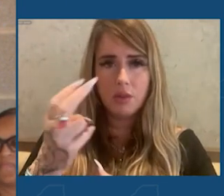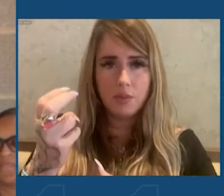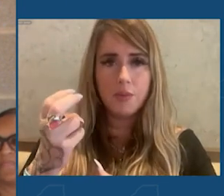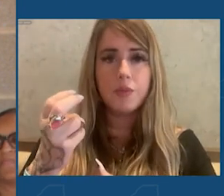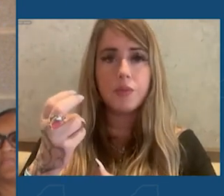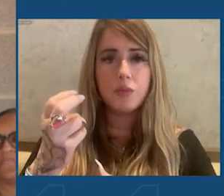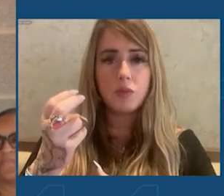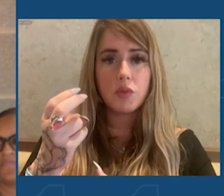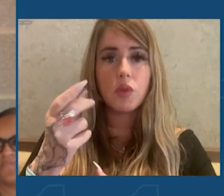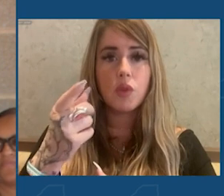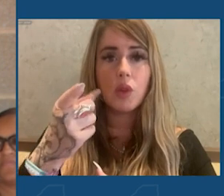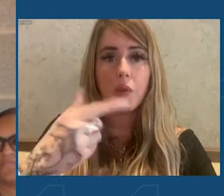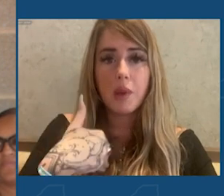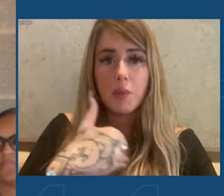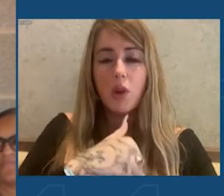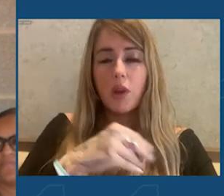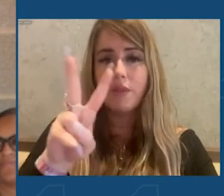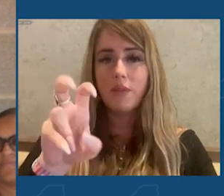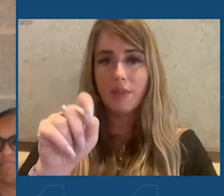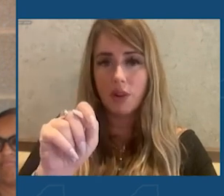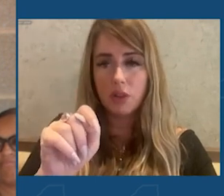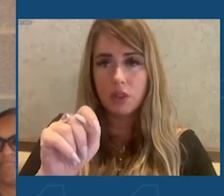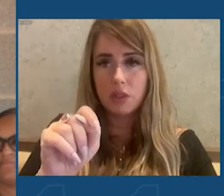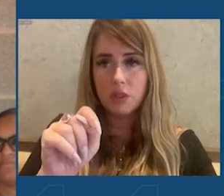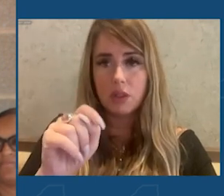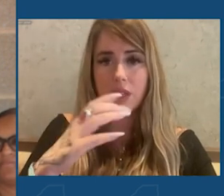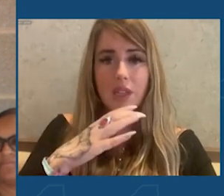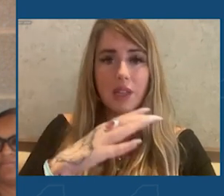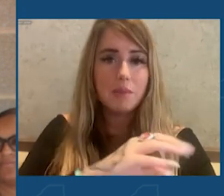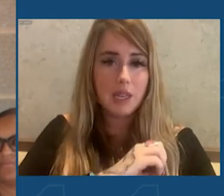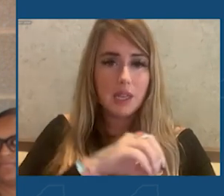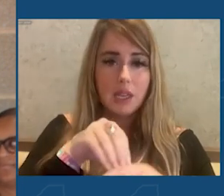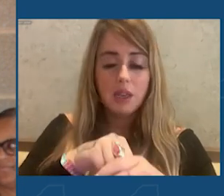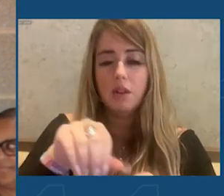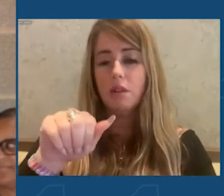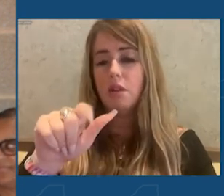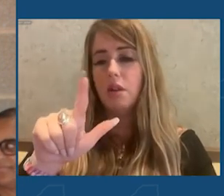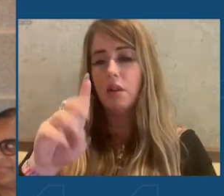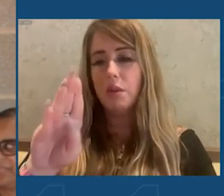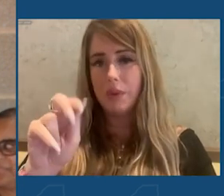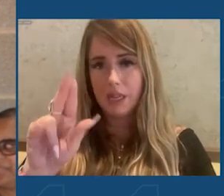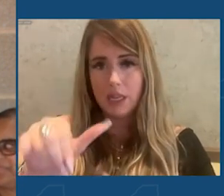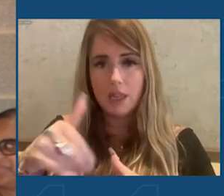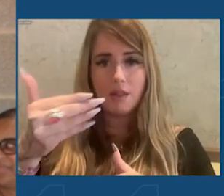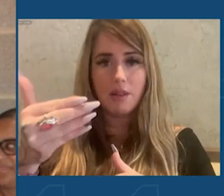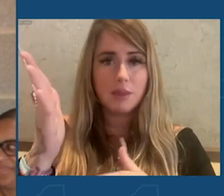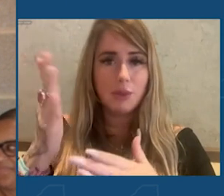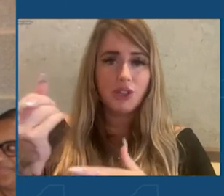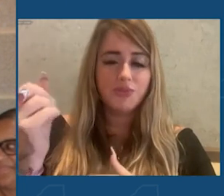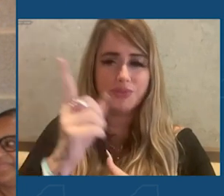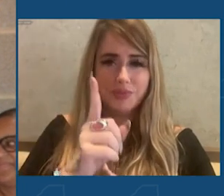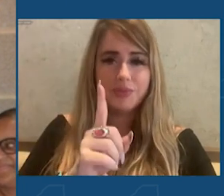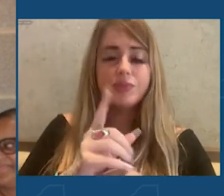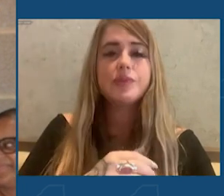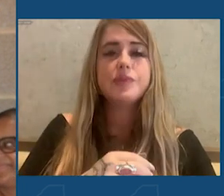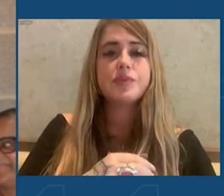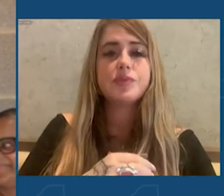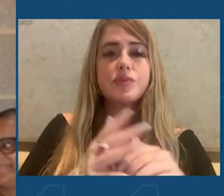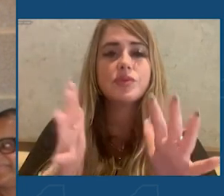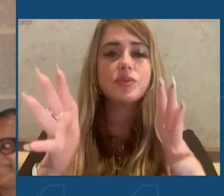ranking member of the Veterans Committee in Albany. So he'll be our next speaker. Thank you for being here.